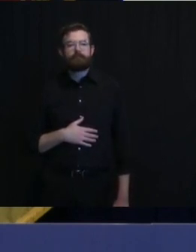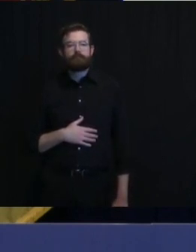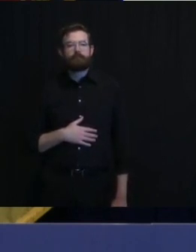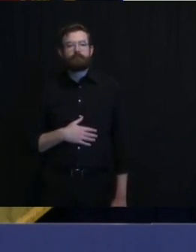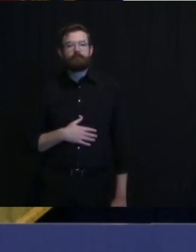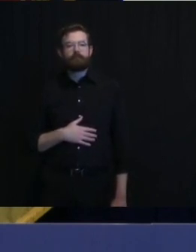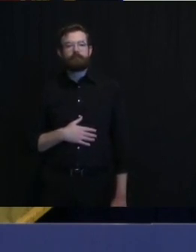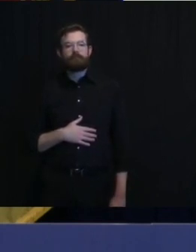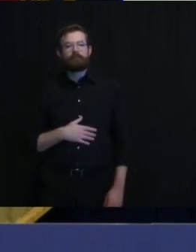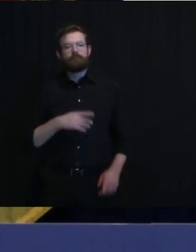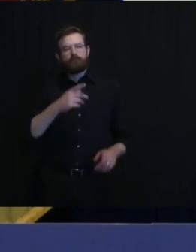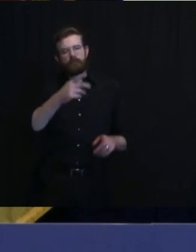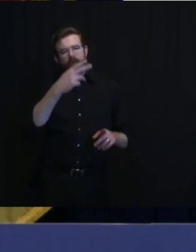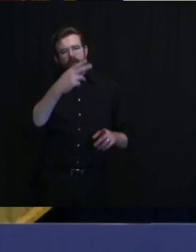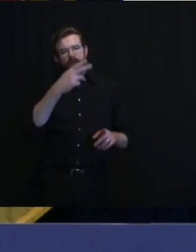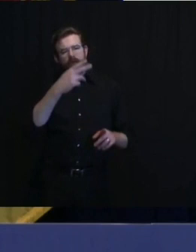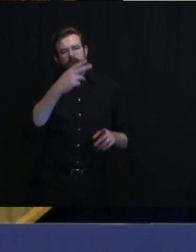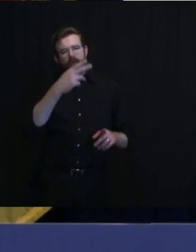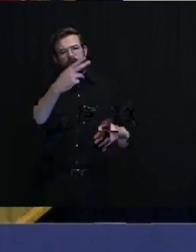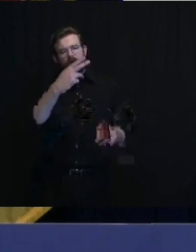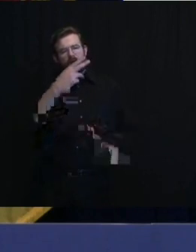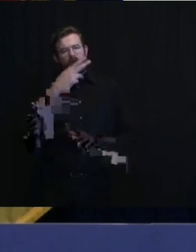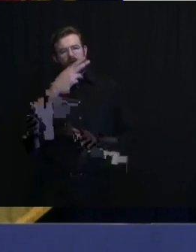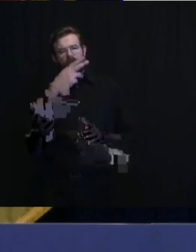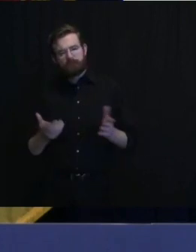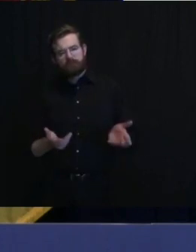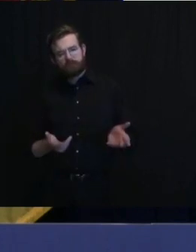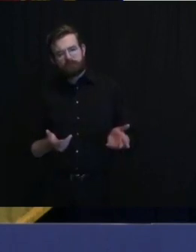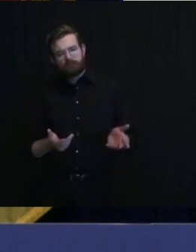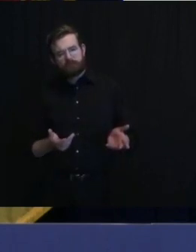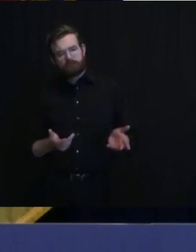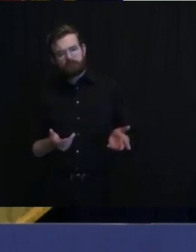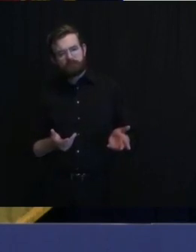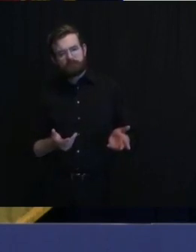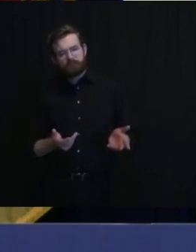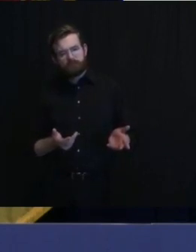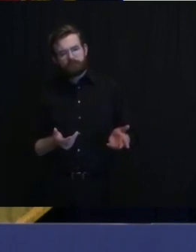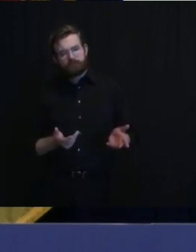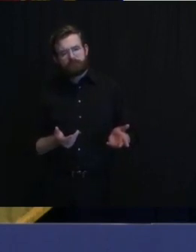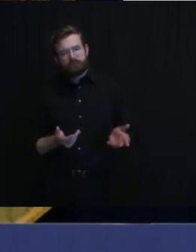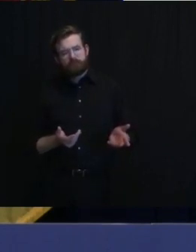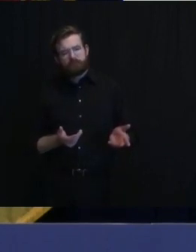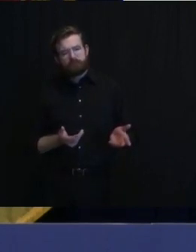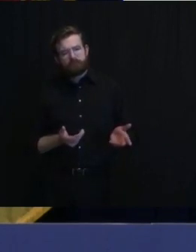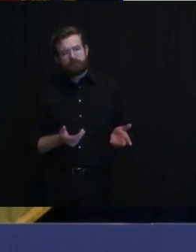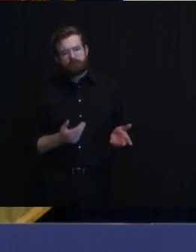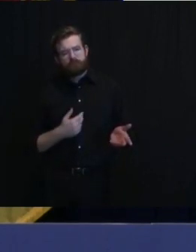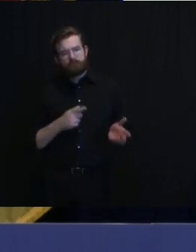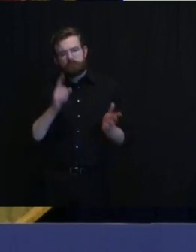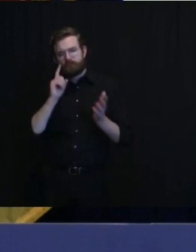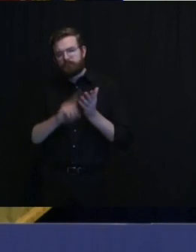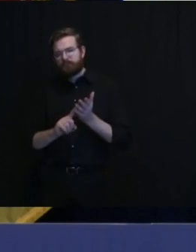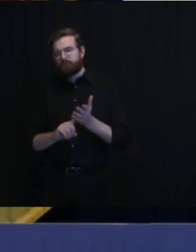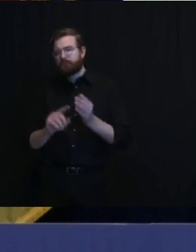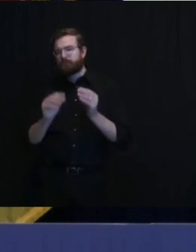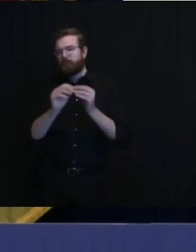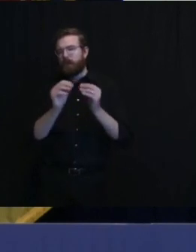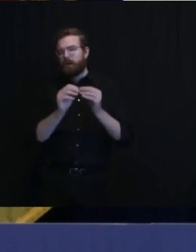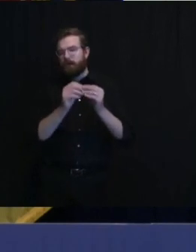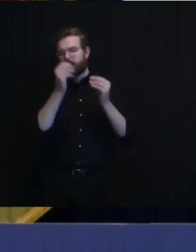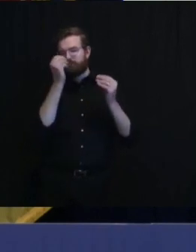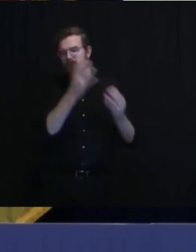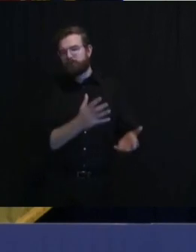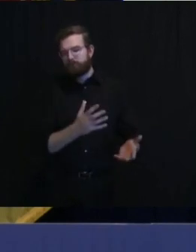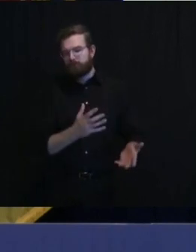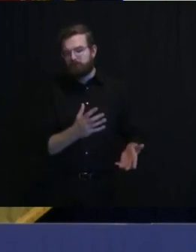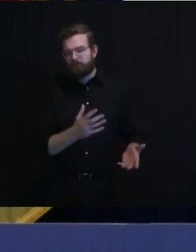again, that gets back to the vulnerable, essential workers, general population paradigm. And the wrench. I just wrote the word